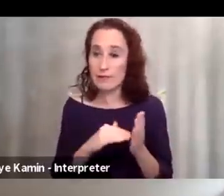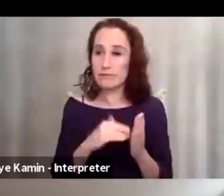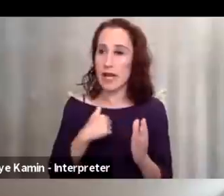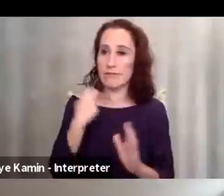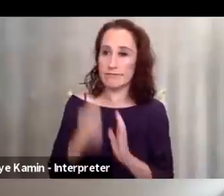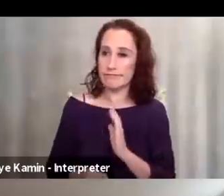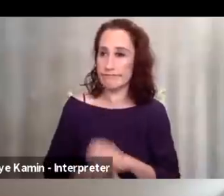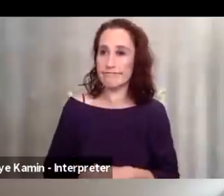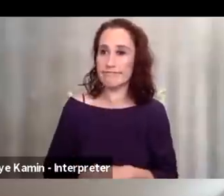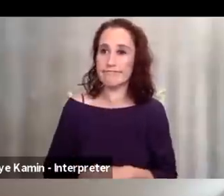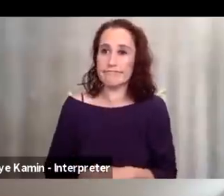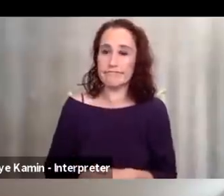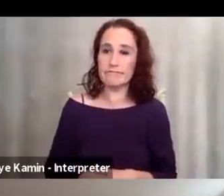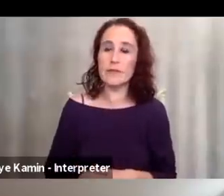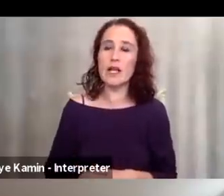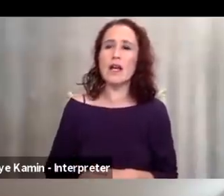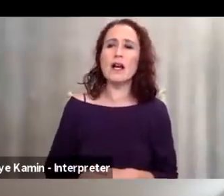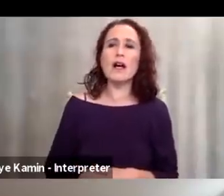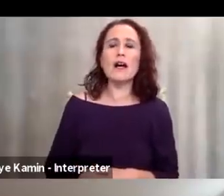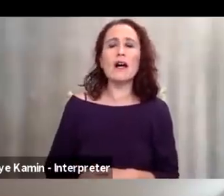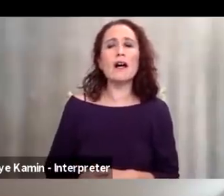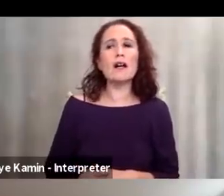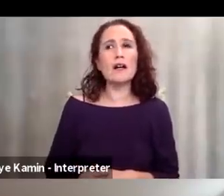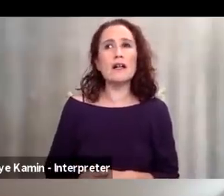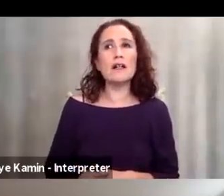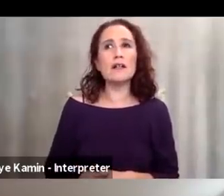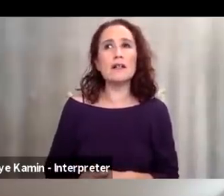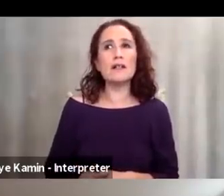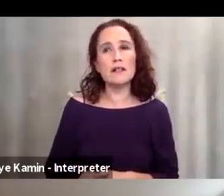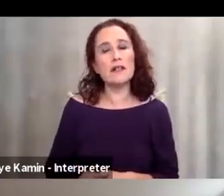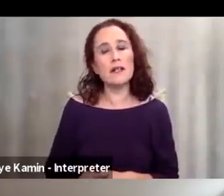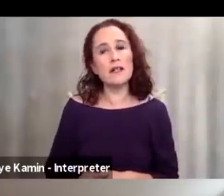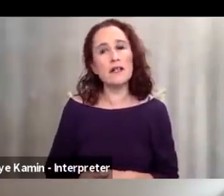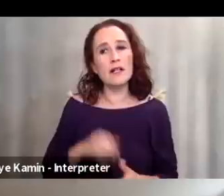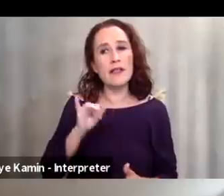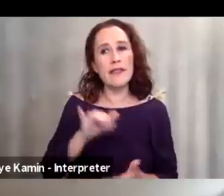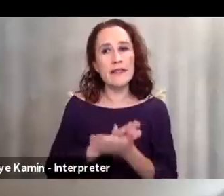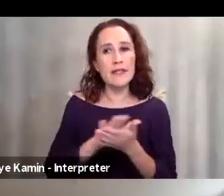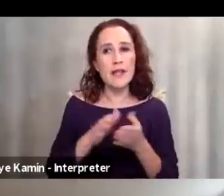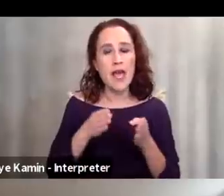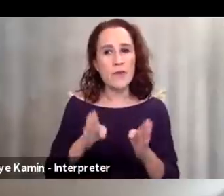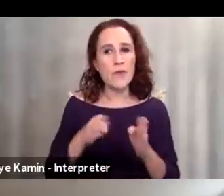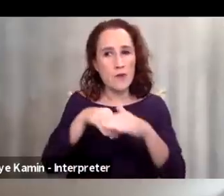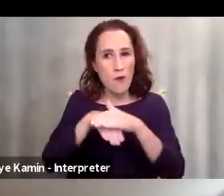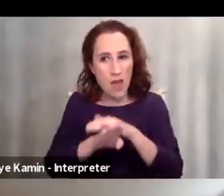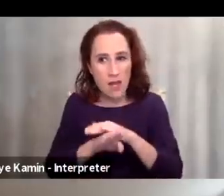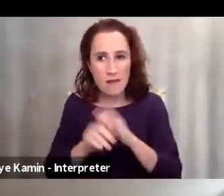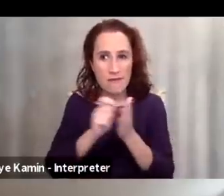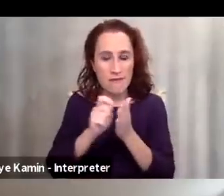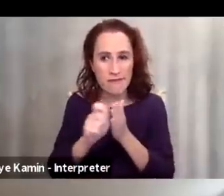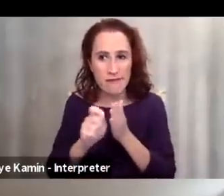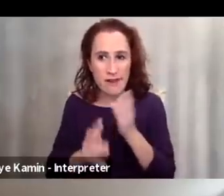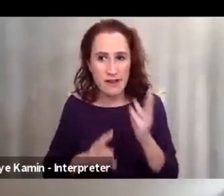And I feel like that was a really nice way to enter the world of writing for